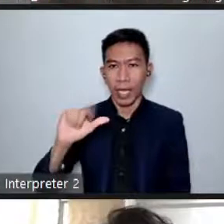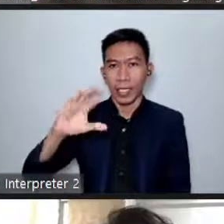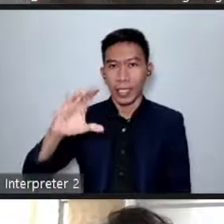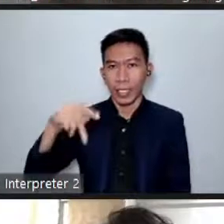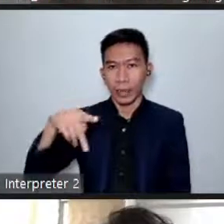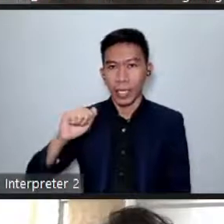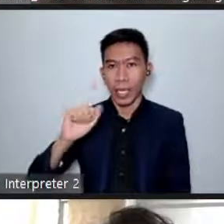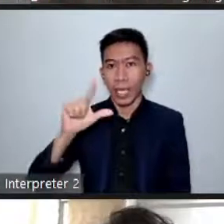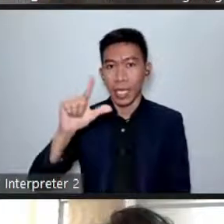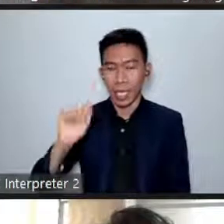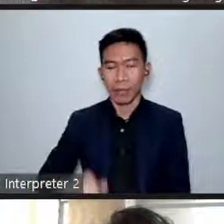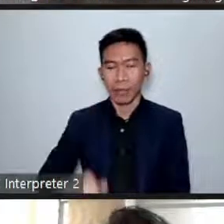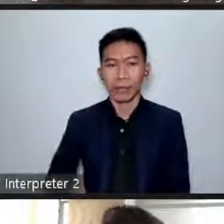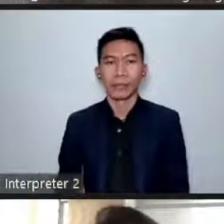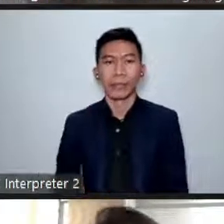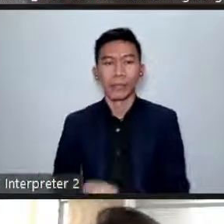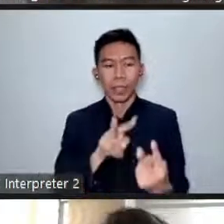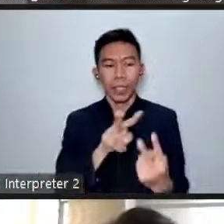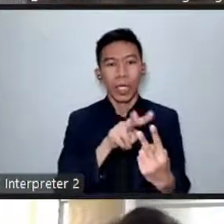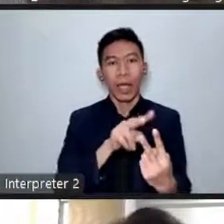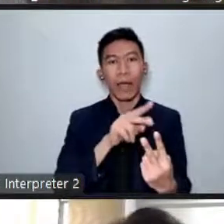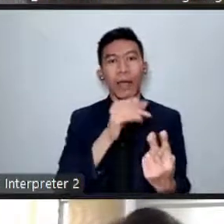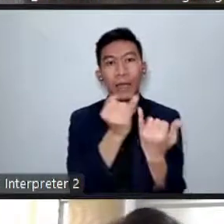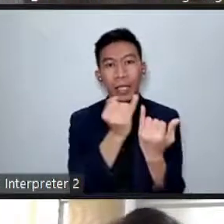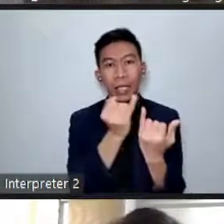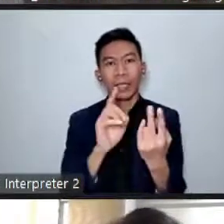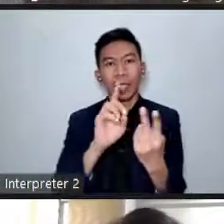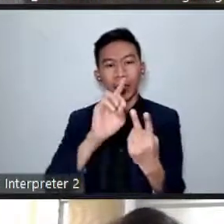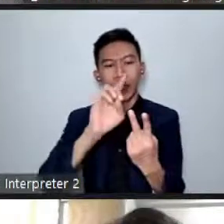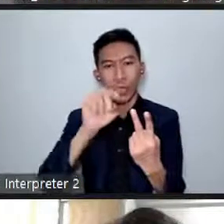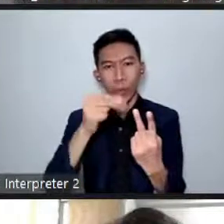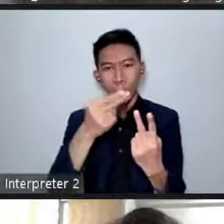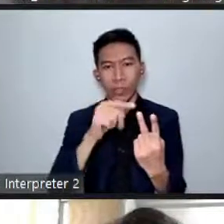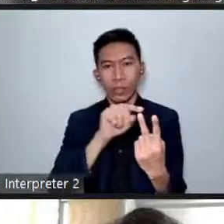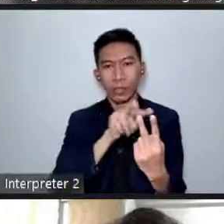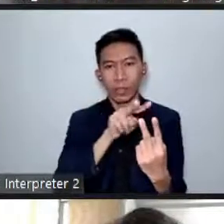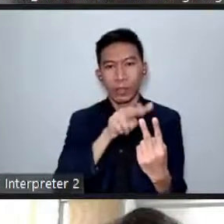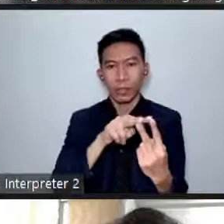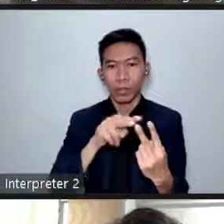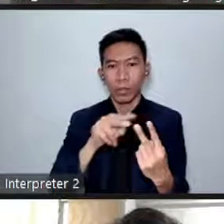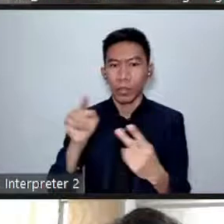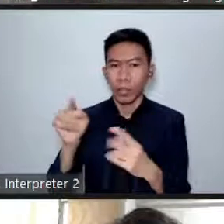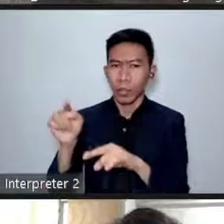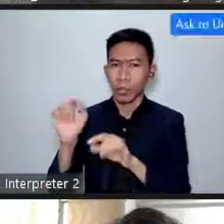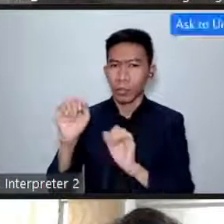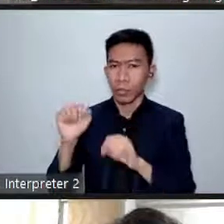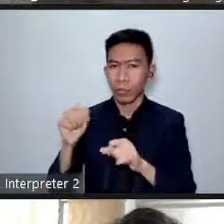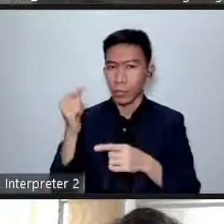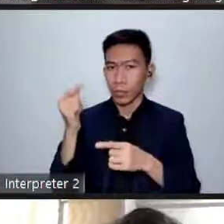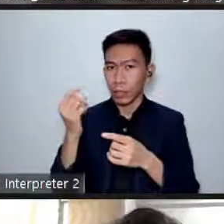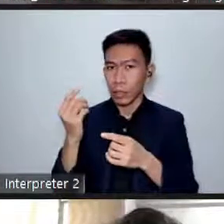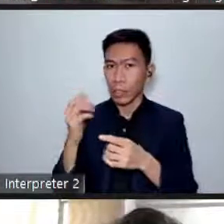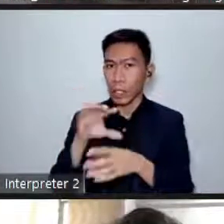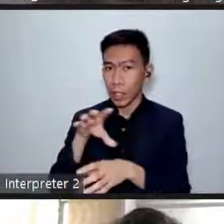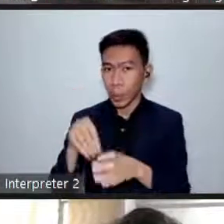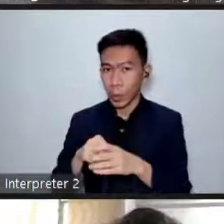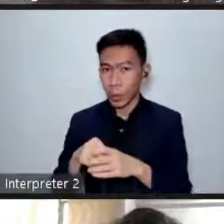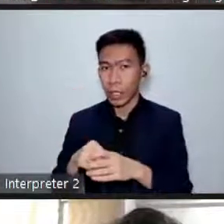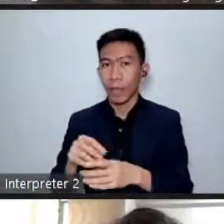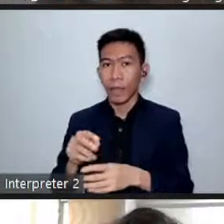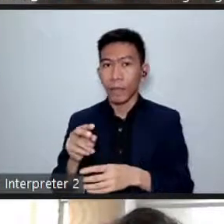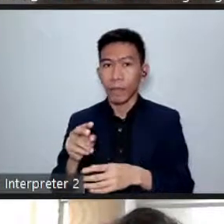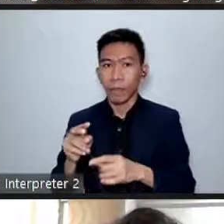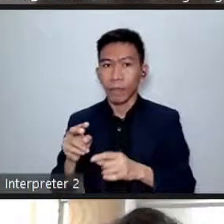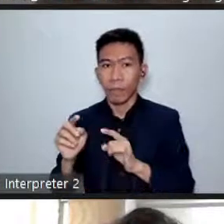for PhilHealth and DOH, can you consider taking out the virgin case requirement for the Plan Z